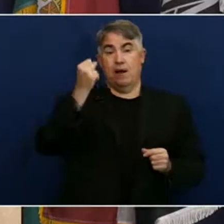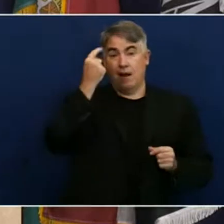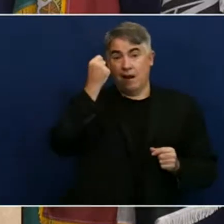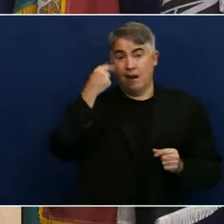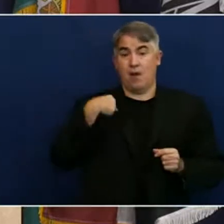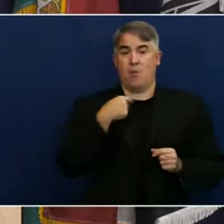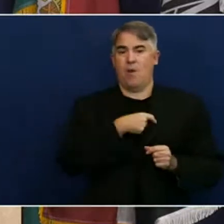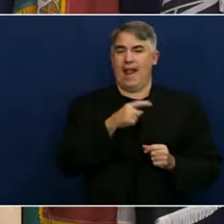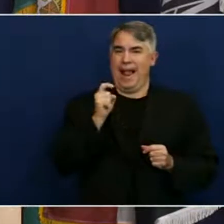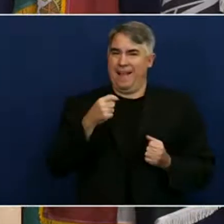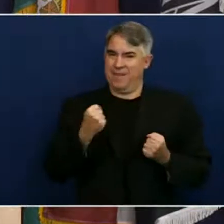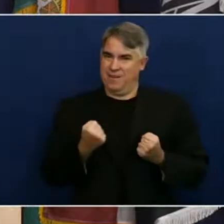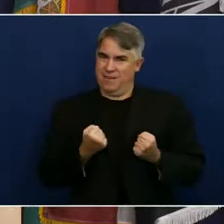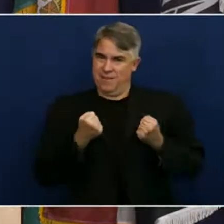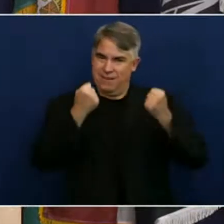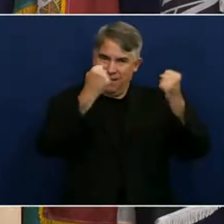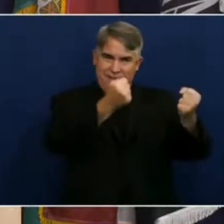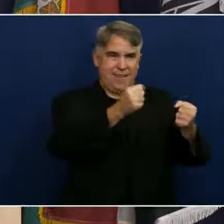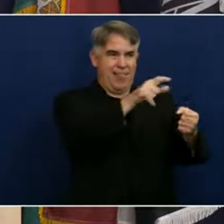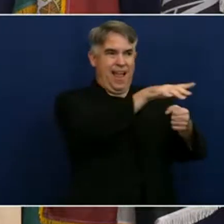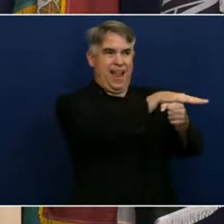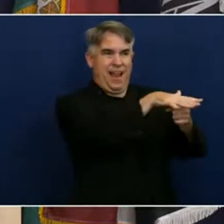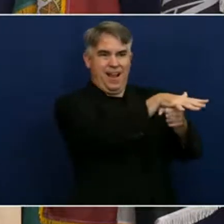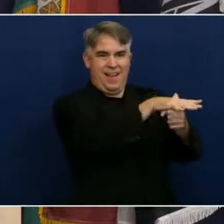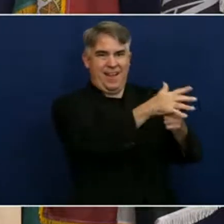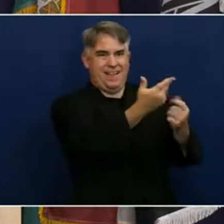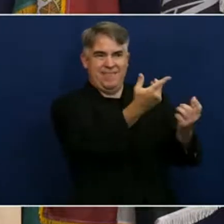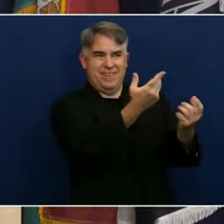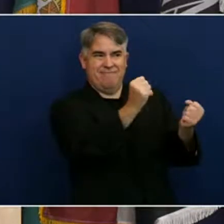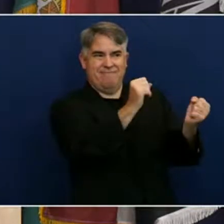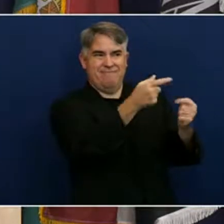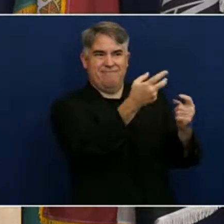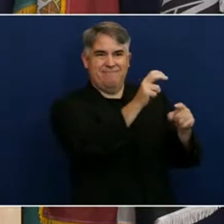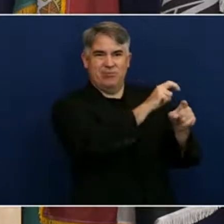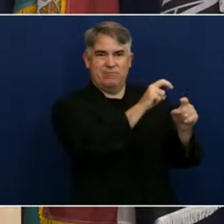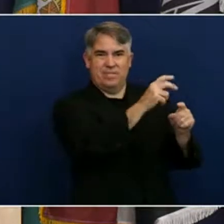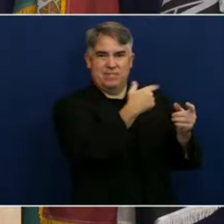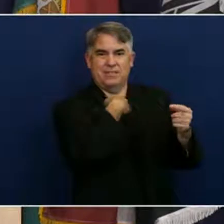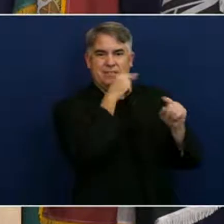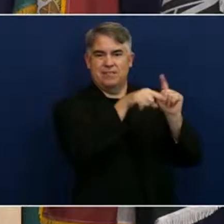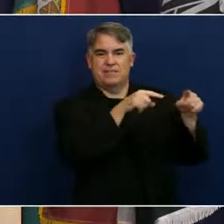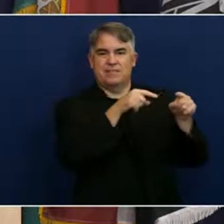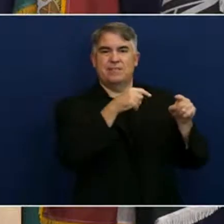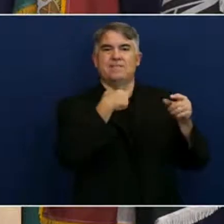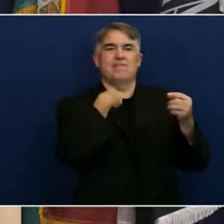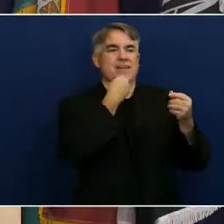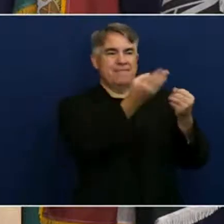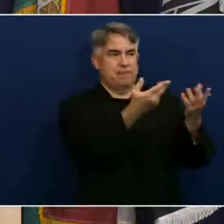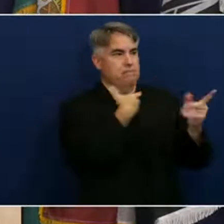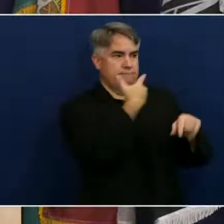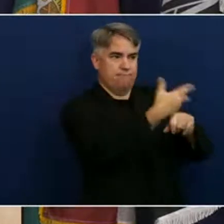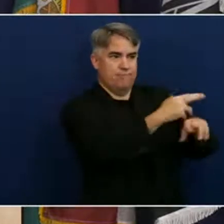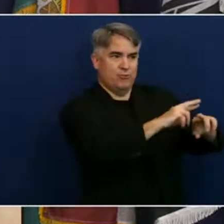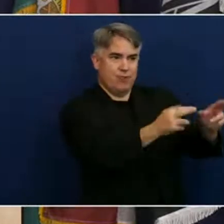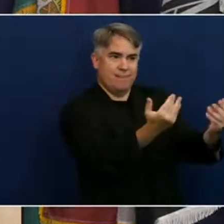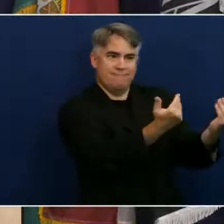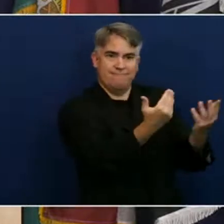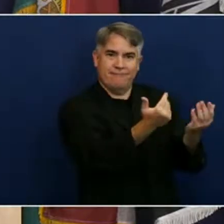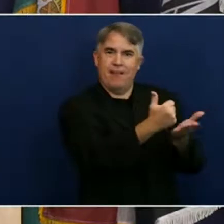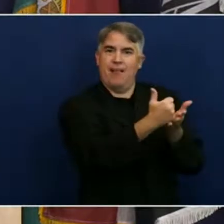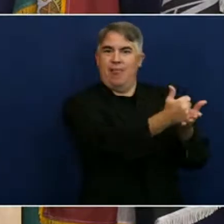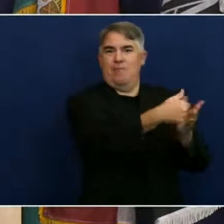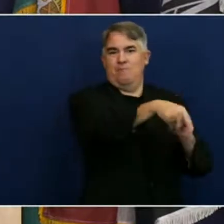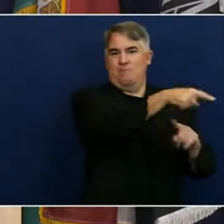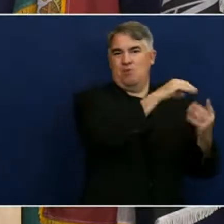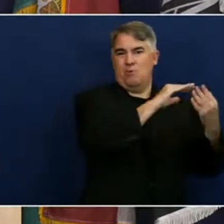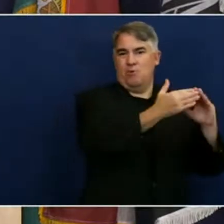way. We gotta try and incentivize and engage folks who want to get vaccinated. And then there's going to be a certain population of San